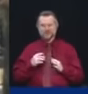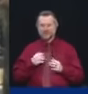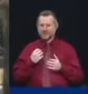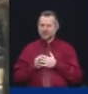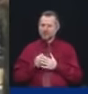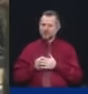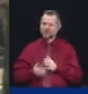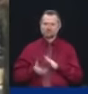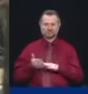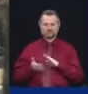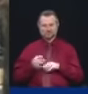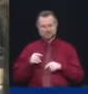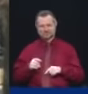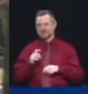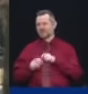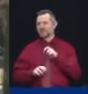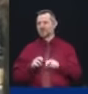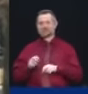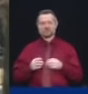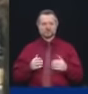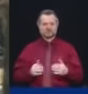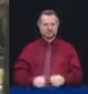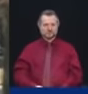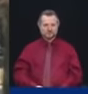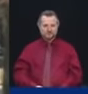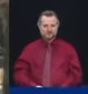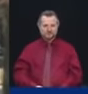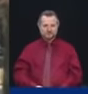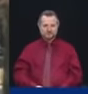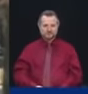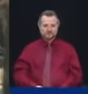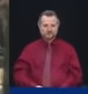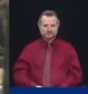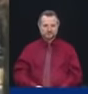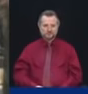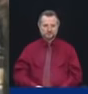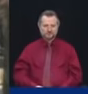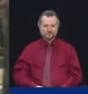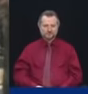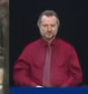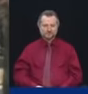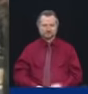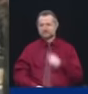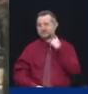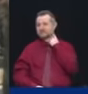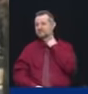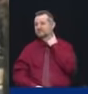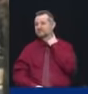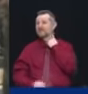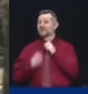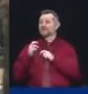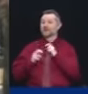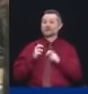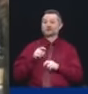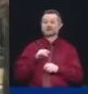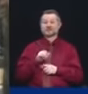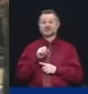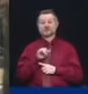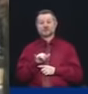from operating the fair. And we're talking about the fair qua fair. Don't forget we have the Syracuse